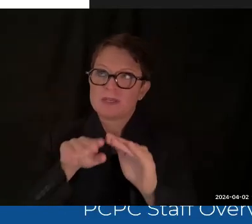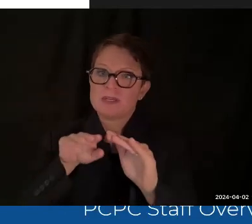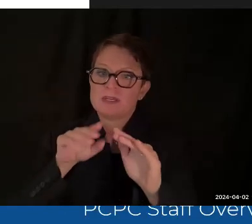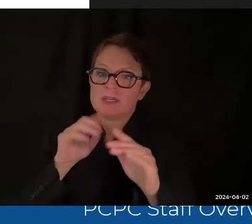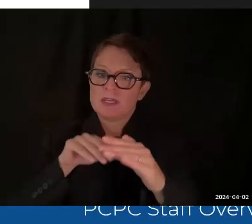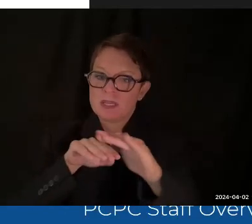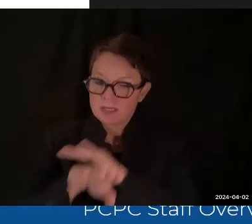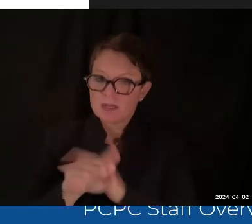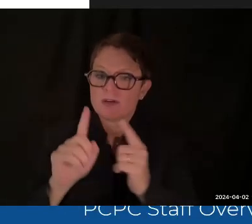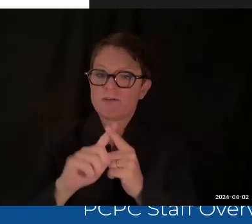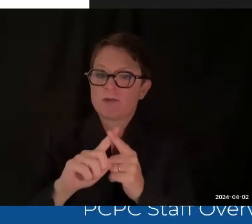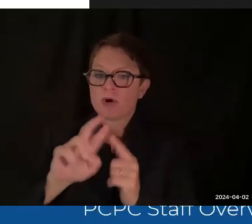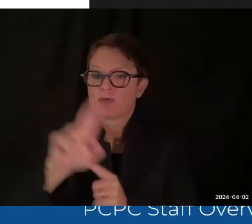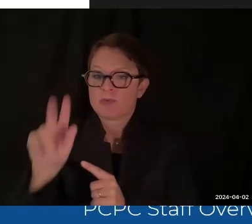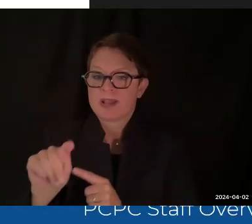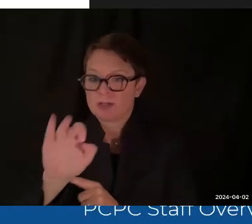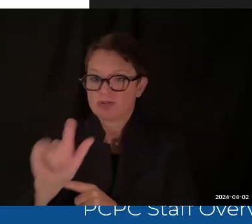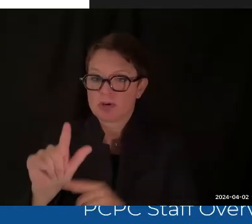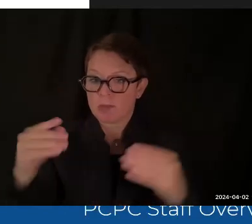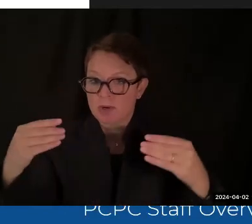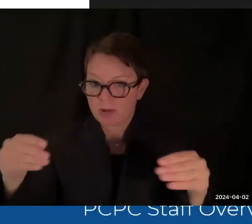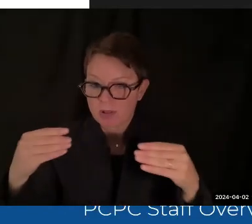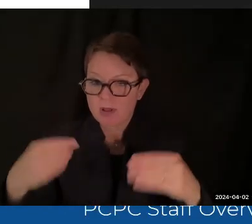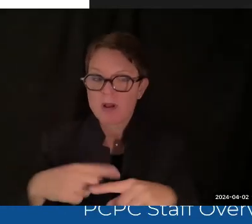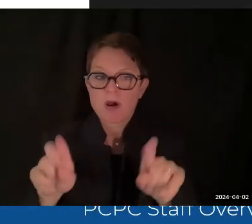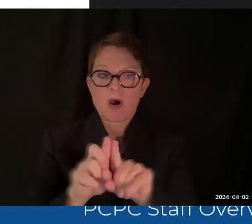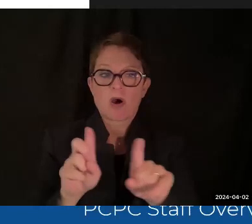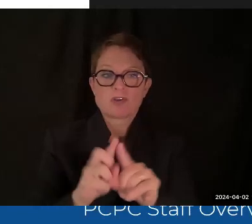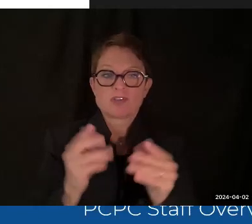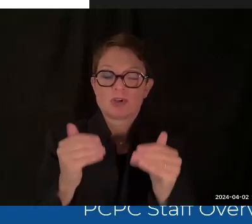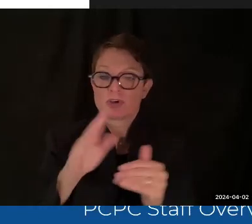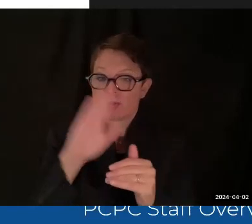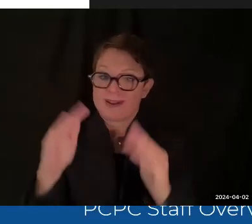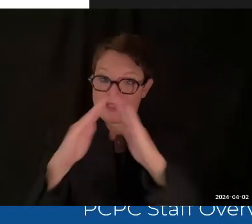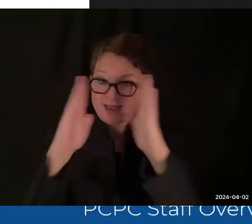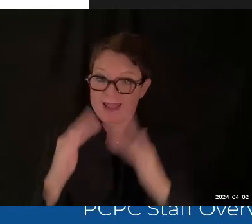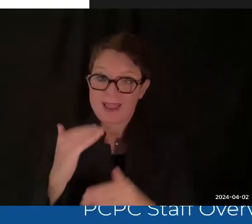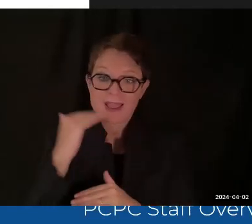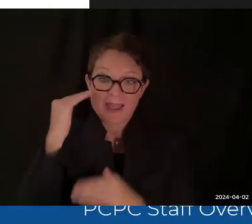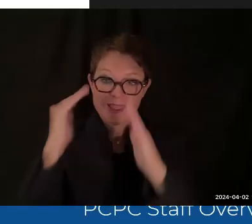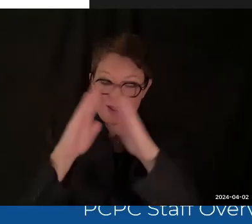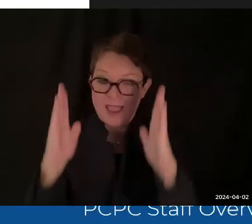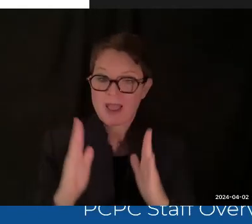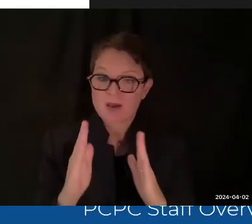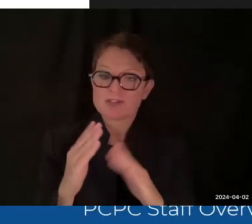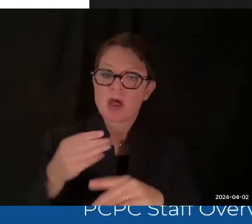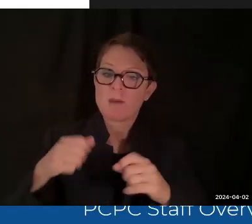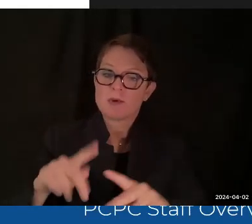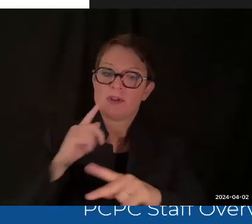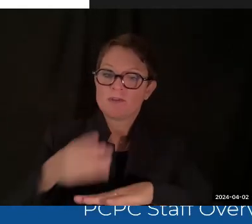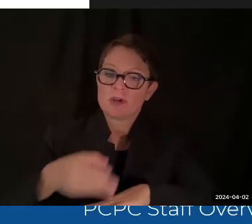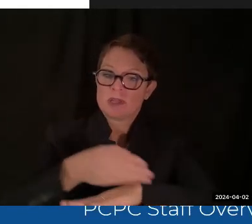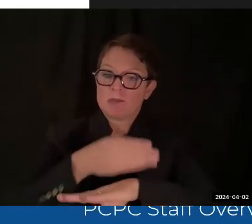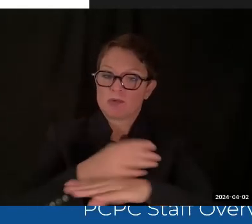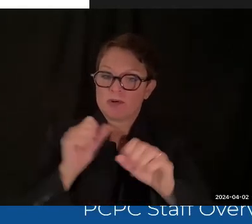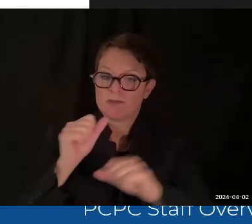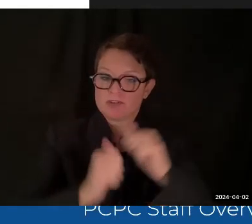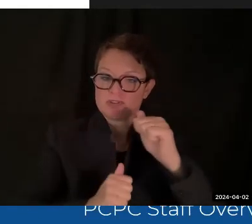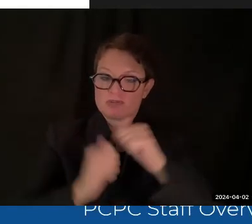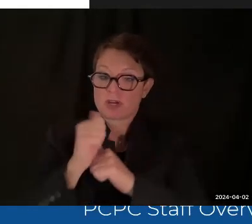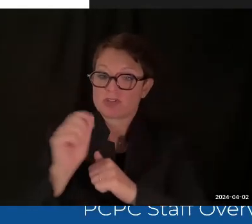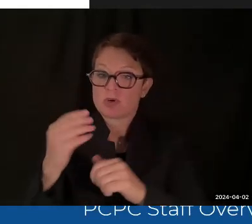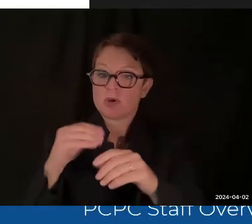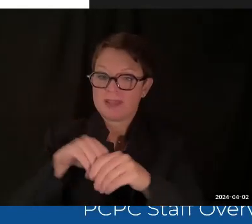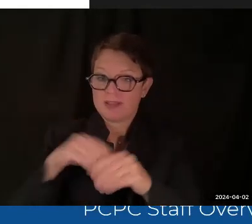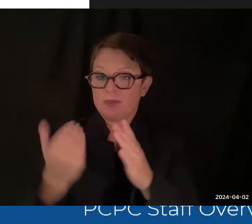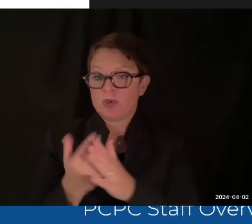building. The applicant acknowledged and agreed that the current head house leaves ample opportunity for an improved structure at the new